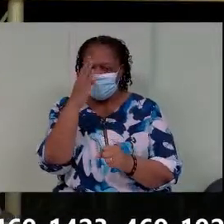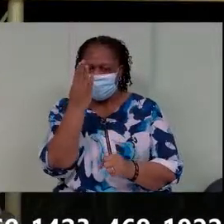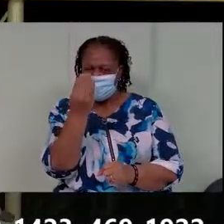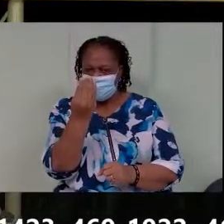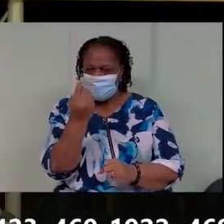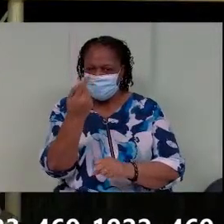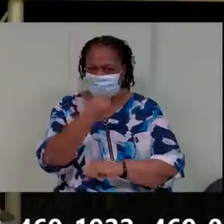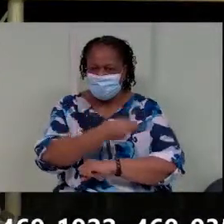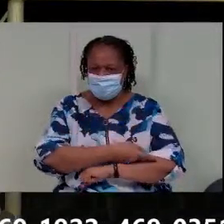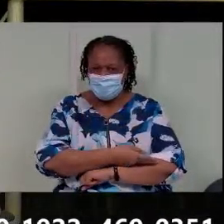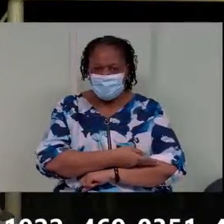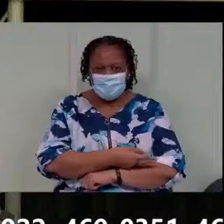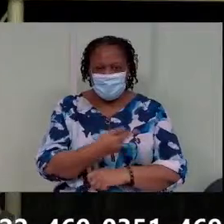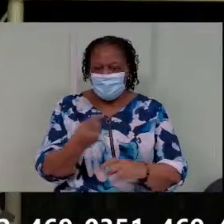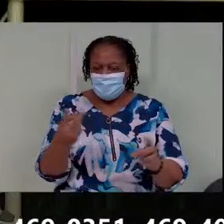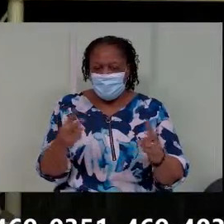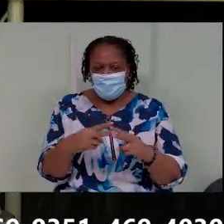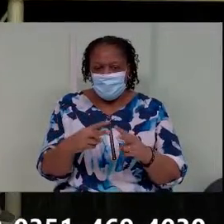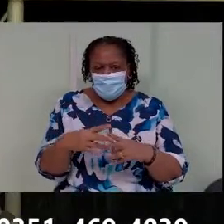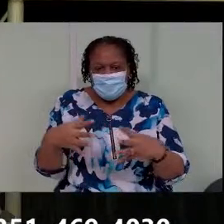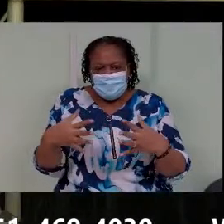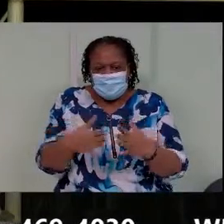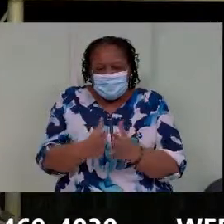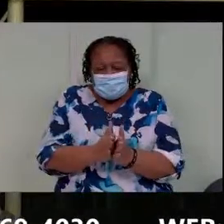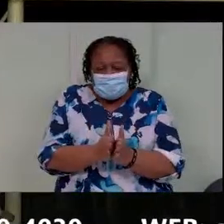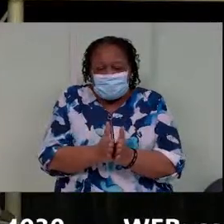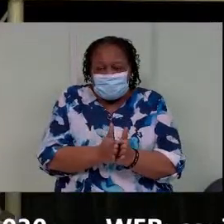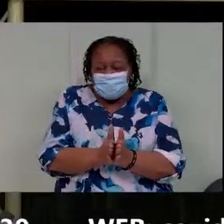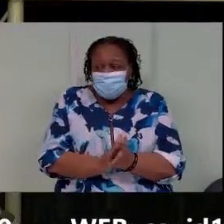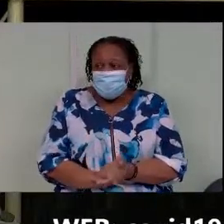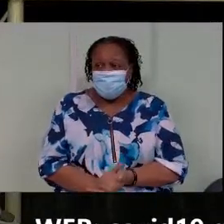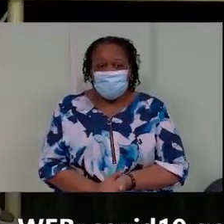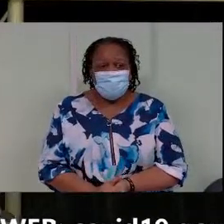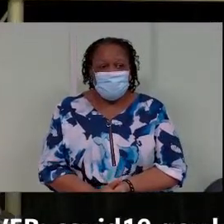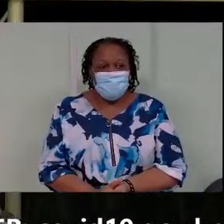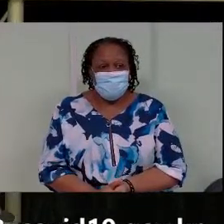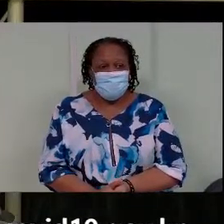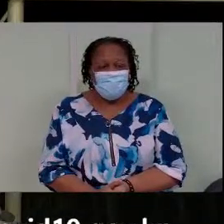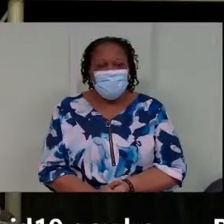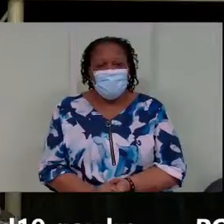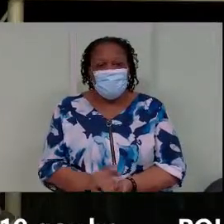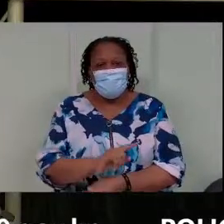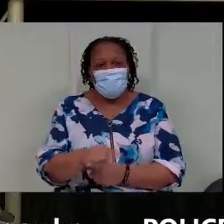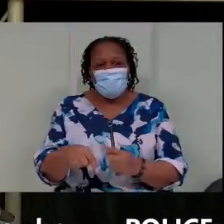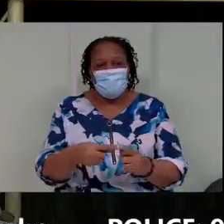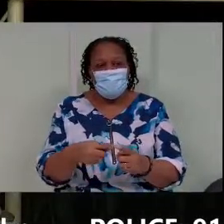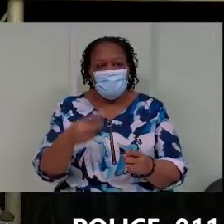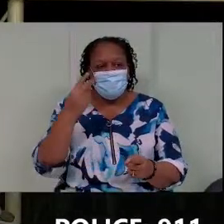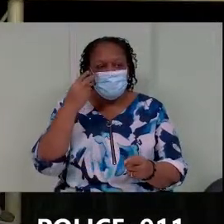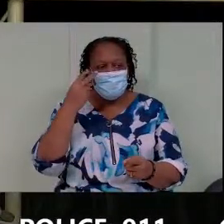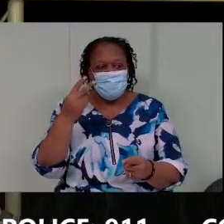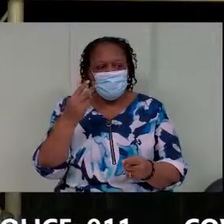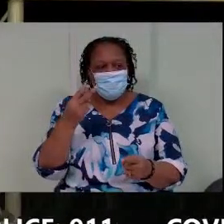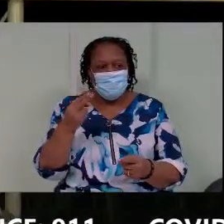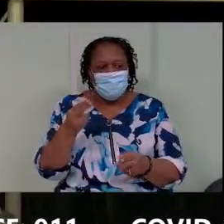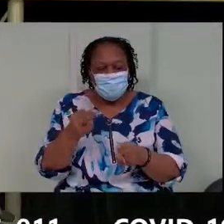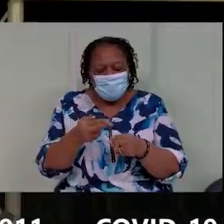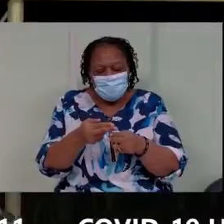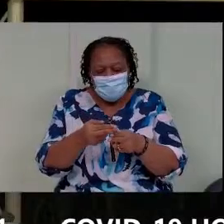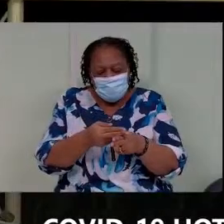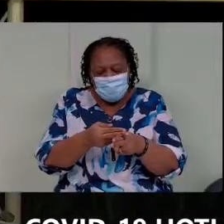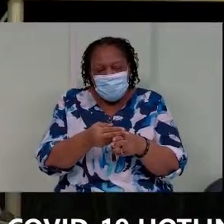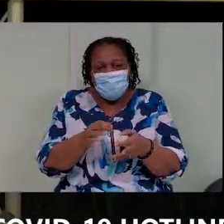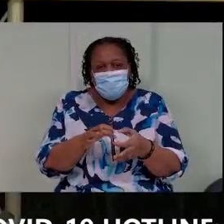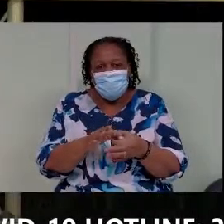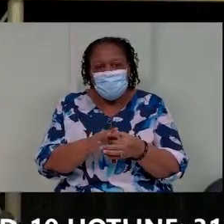is very stressful. When are we going to see a shortening of this quarantine period? Dr.